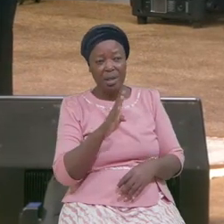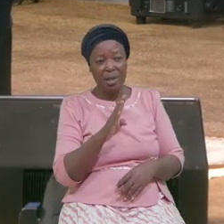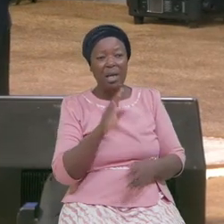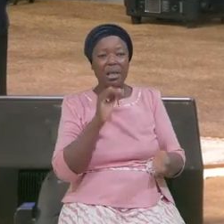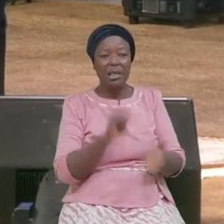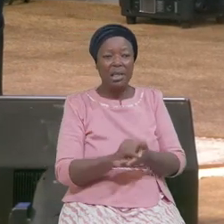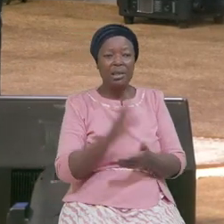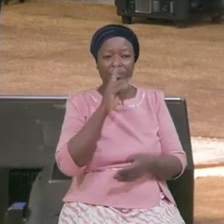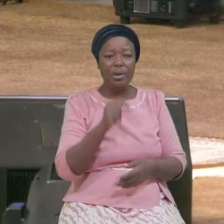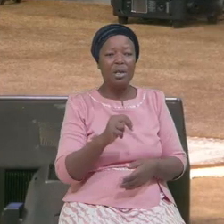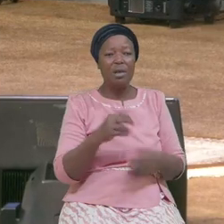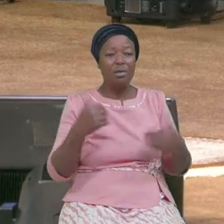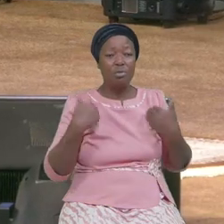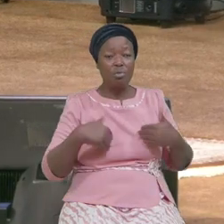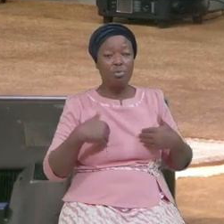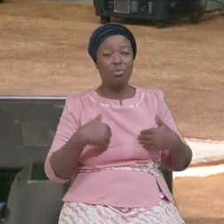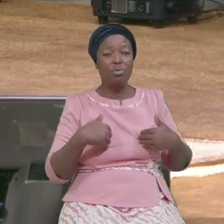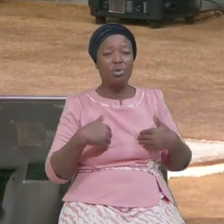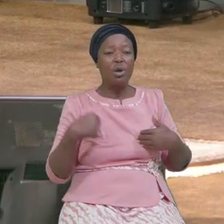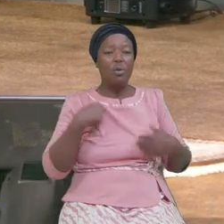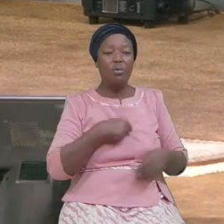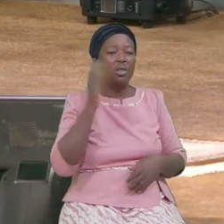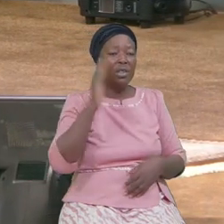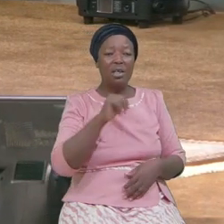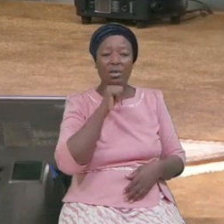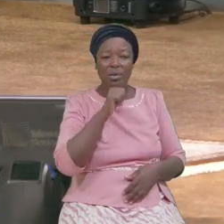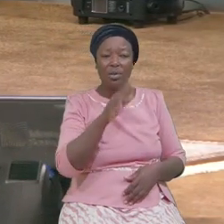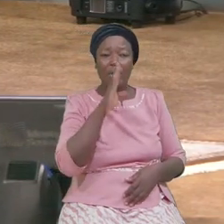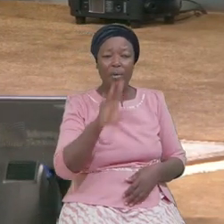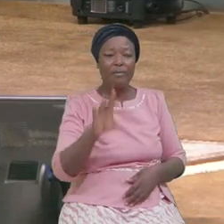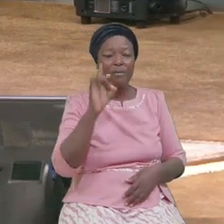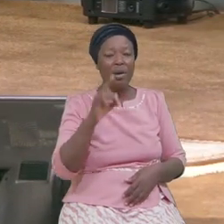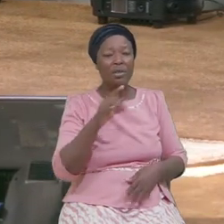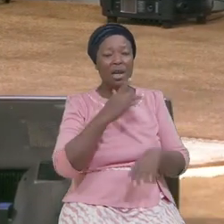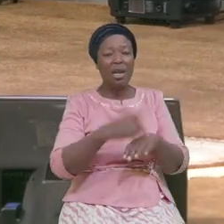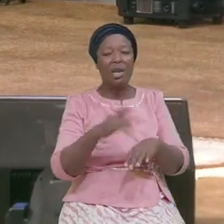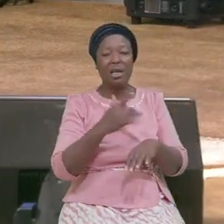that being closed, we shall not be found naked.